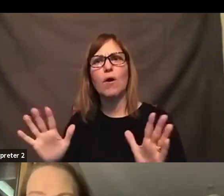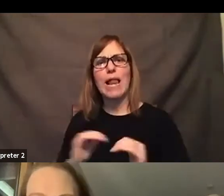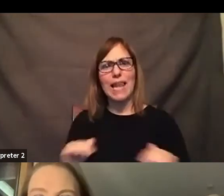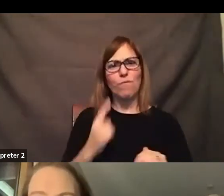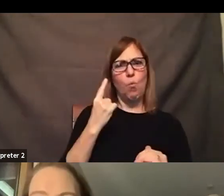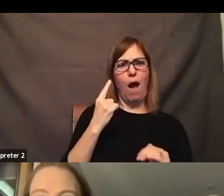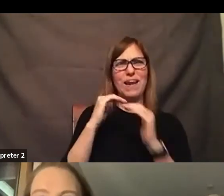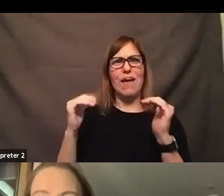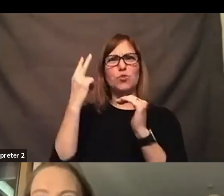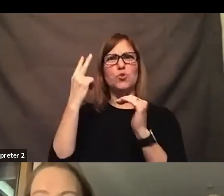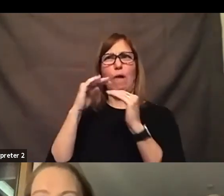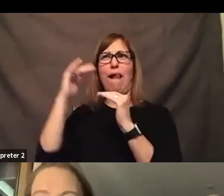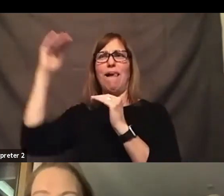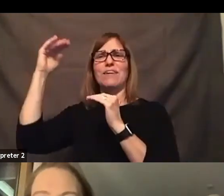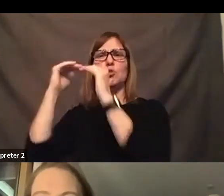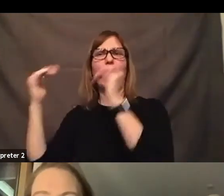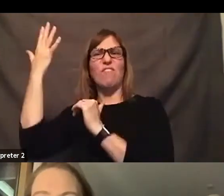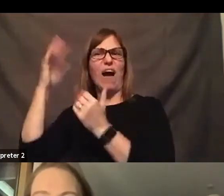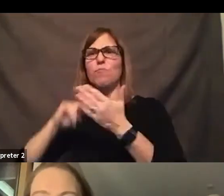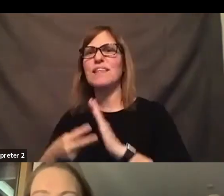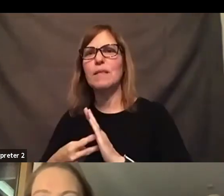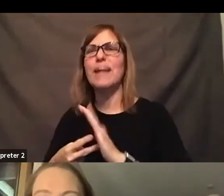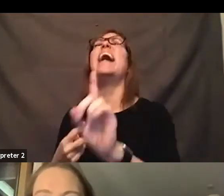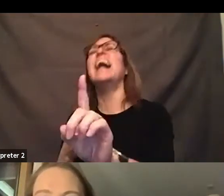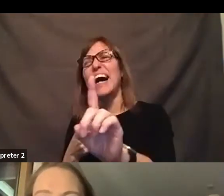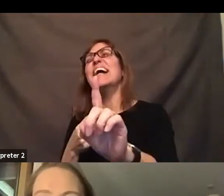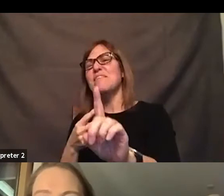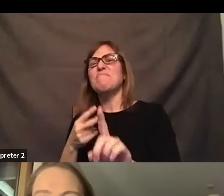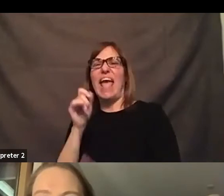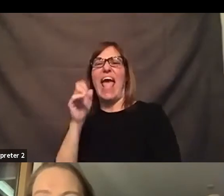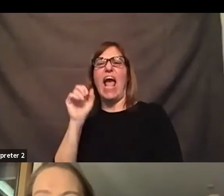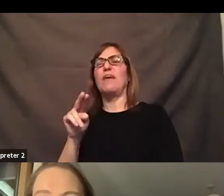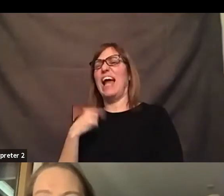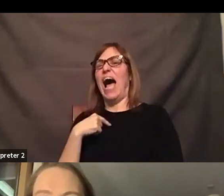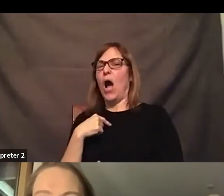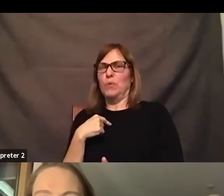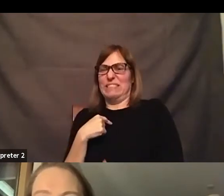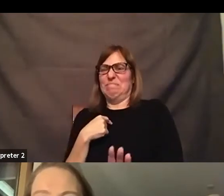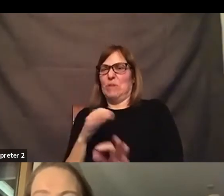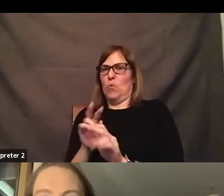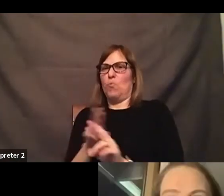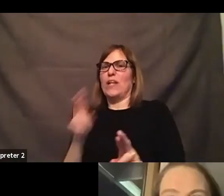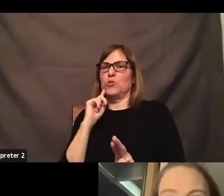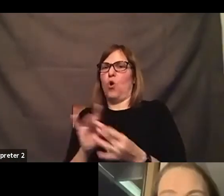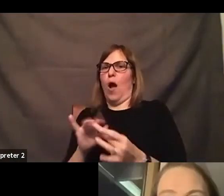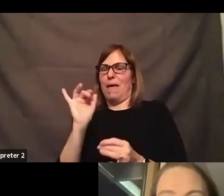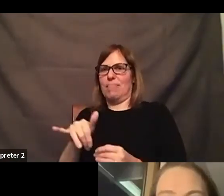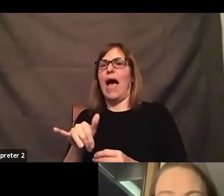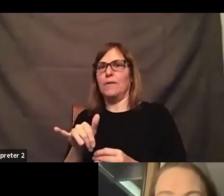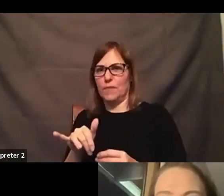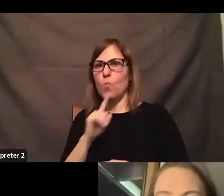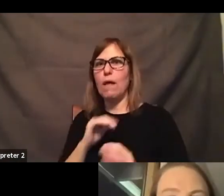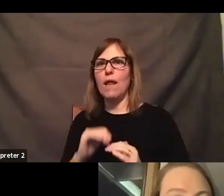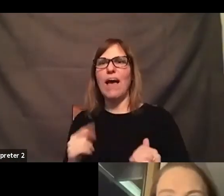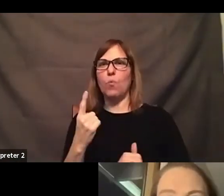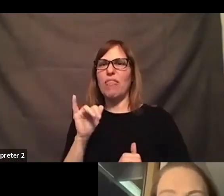mean? Yeah, I was about to jump into that. So at the lowest level, that's the manual vehicle that you drive now,